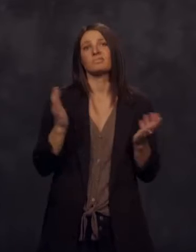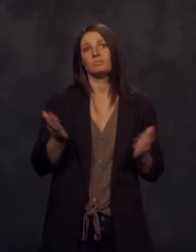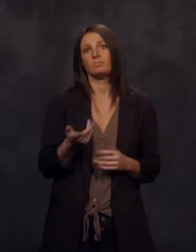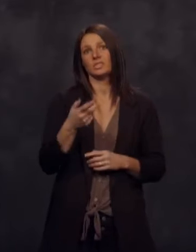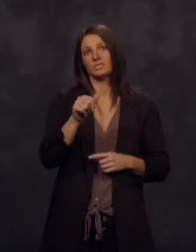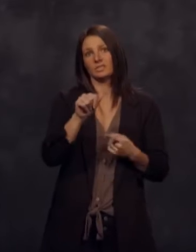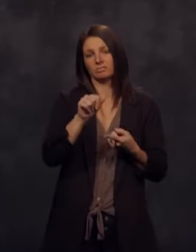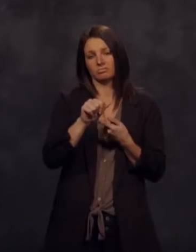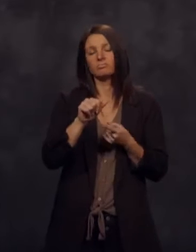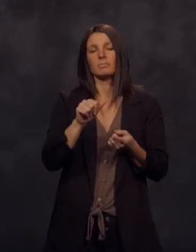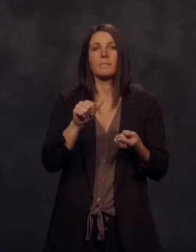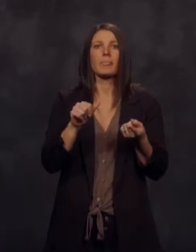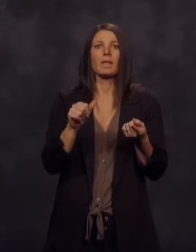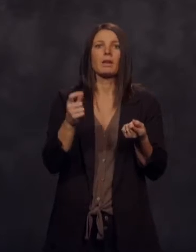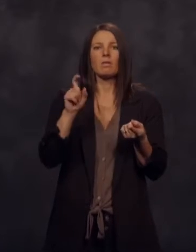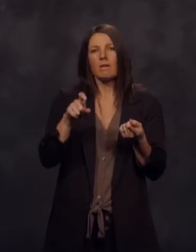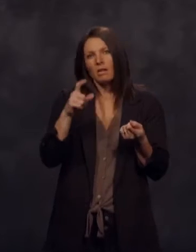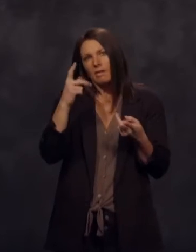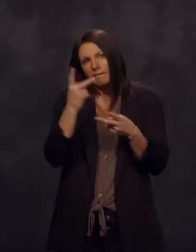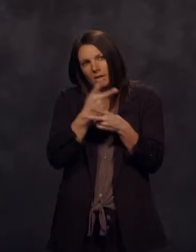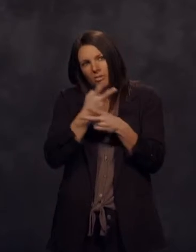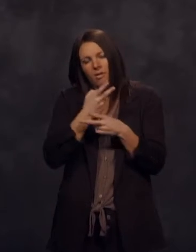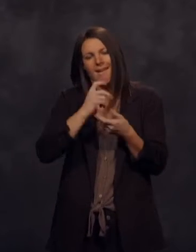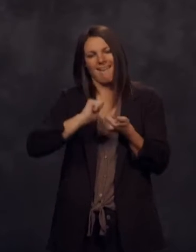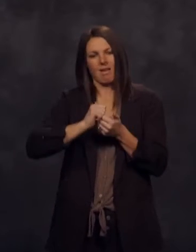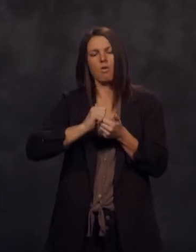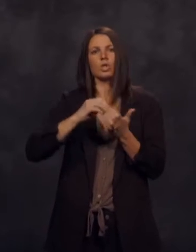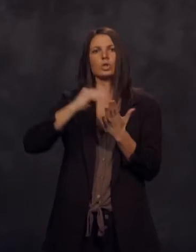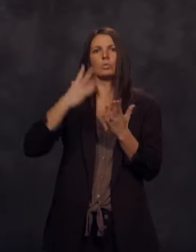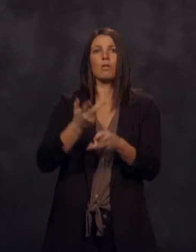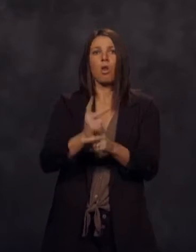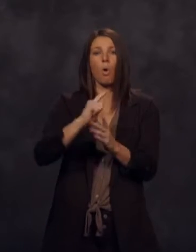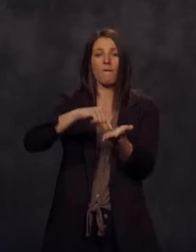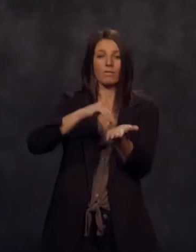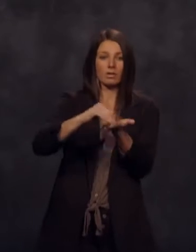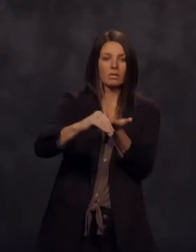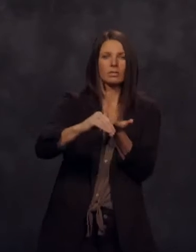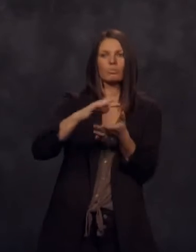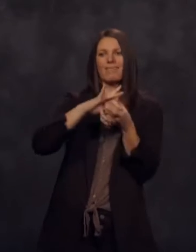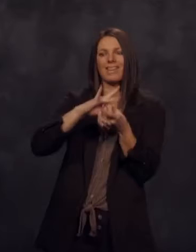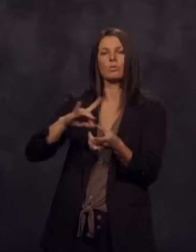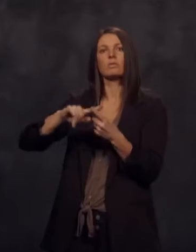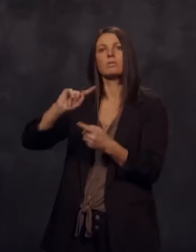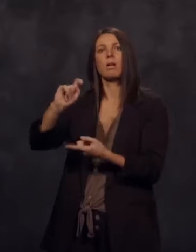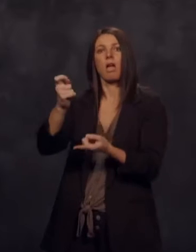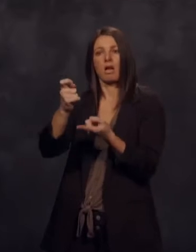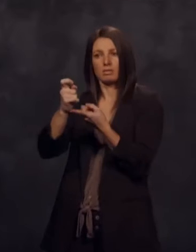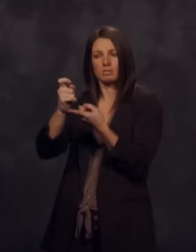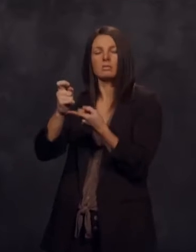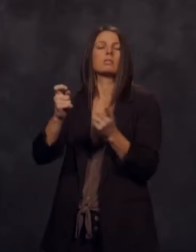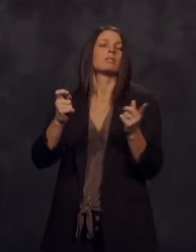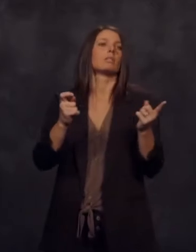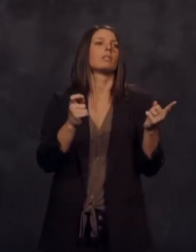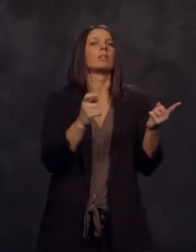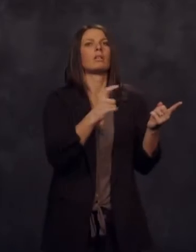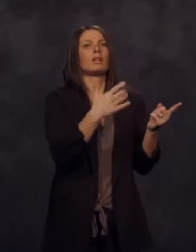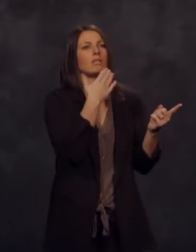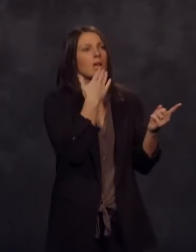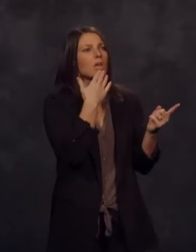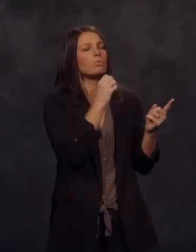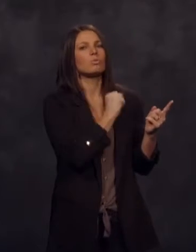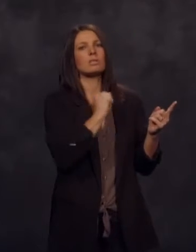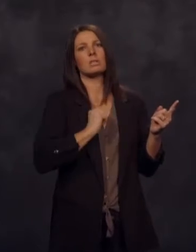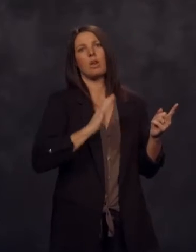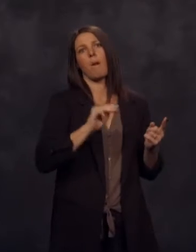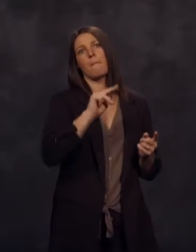Pennsylvania to rethink how we handle student loan forgiveness when it comes to taxes. So I want to thank Senator Muth and